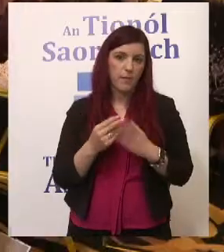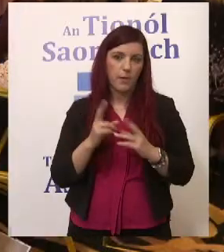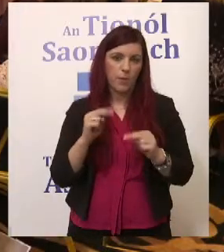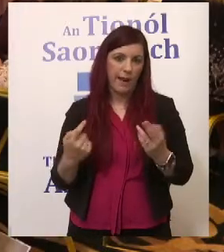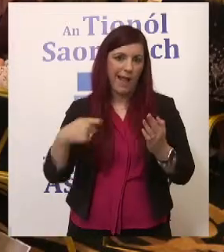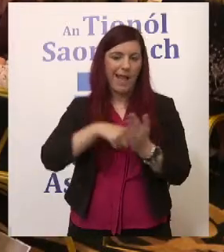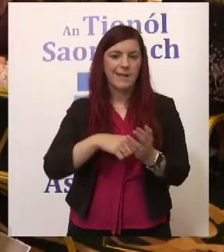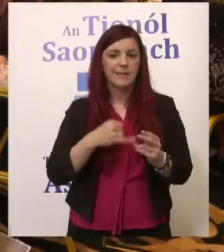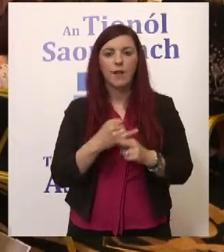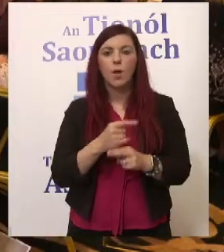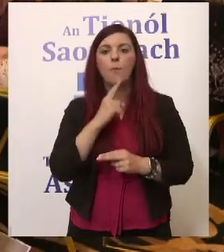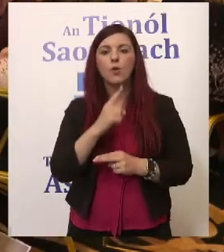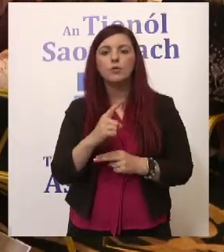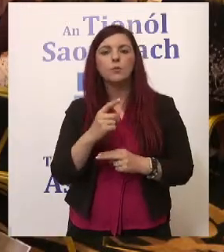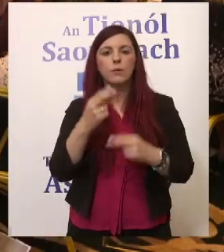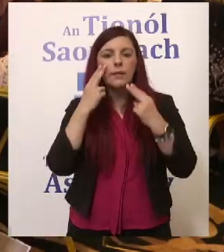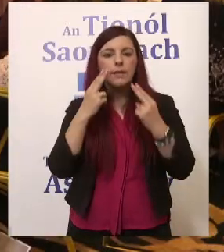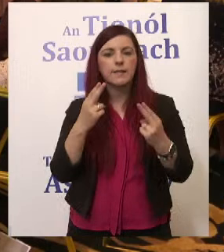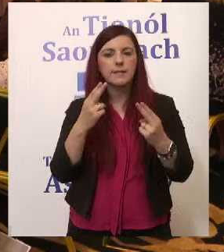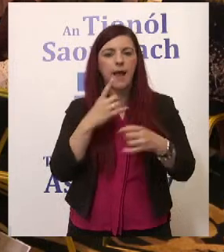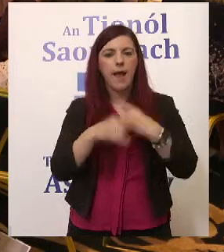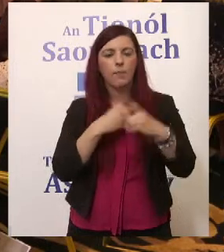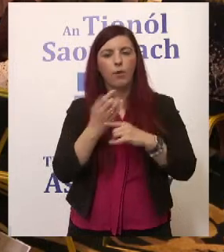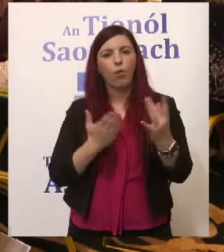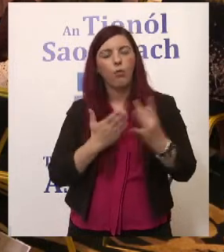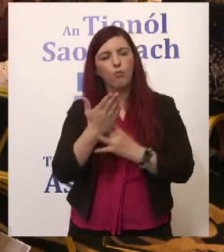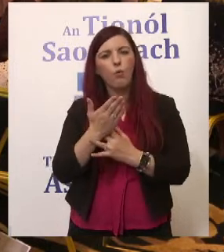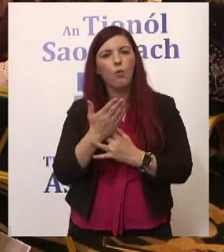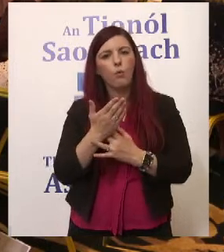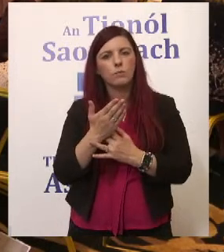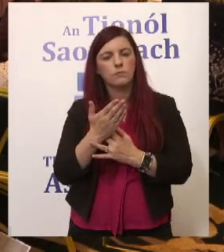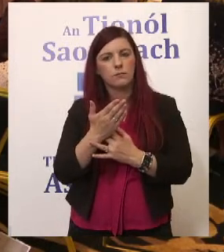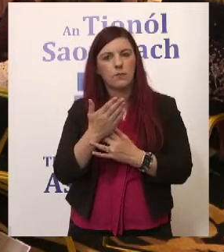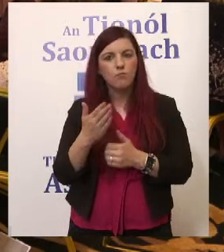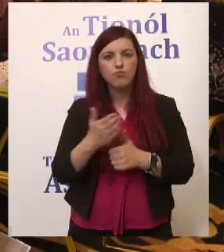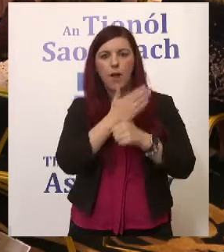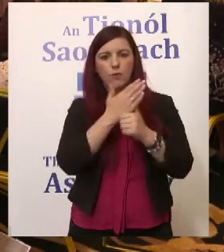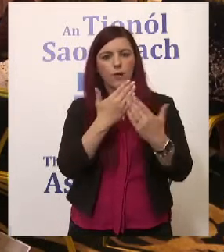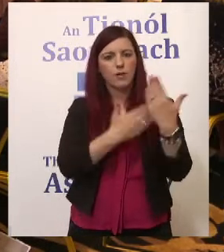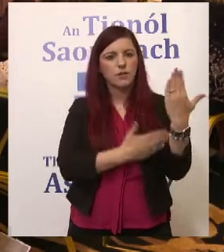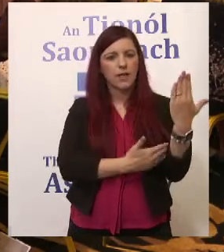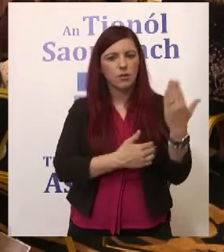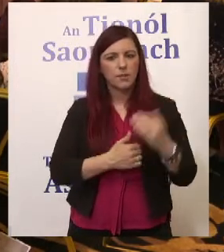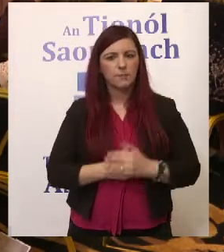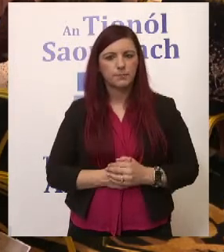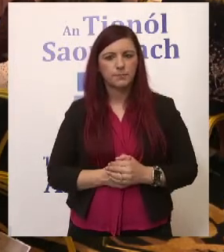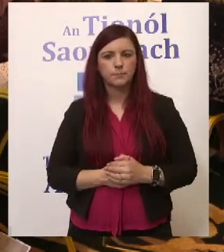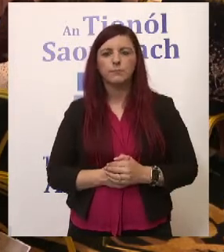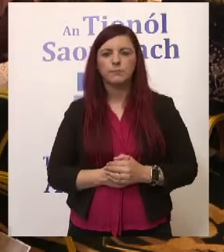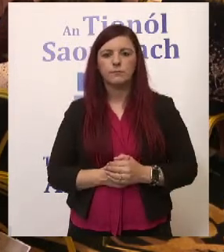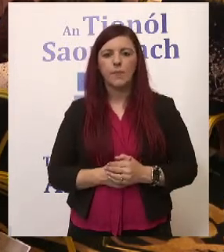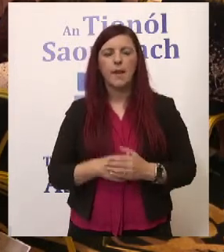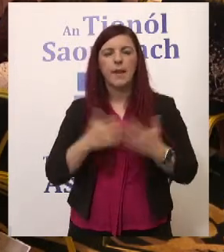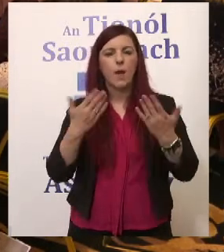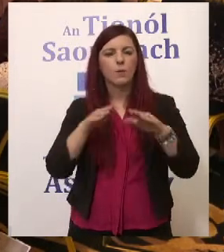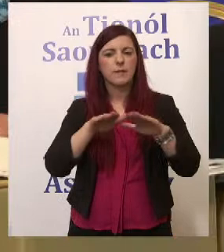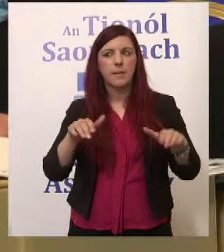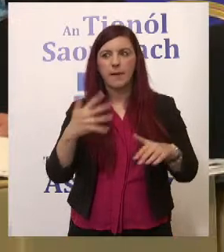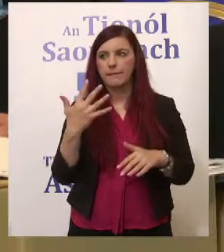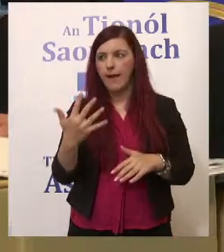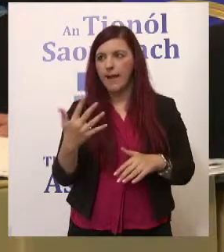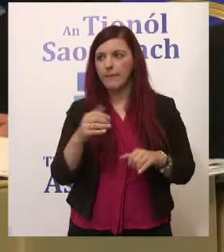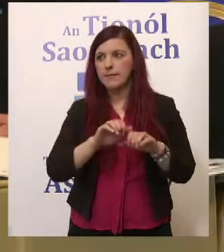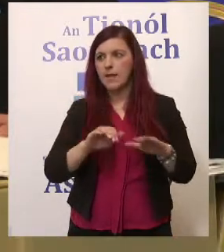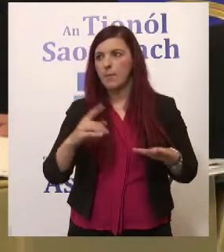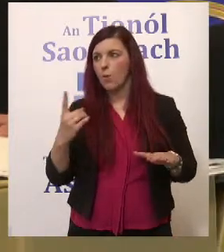in, but it would have to be done through primary legislation. Yeah. So it's table 5, table 1, and